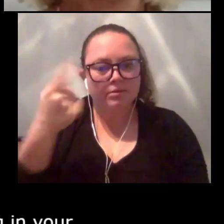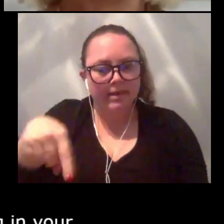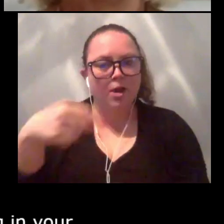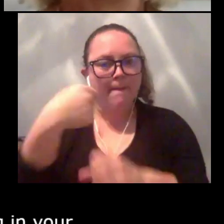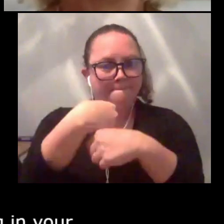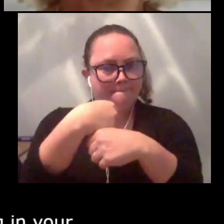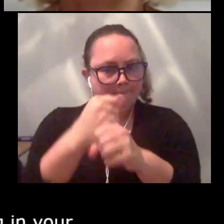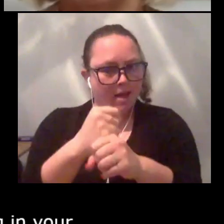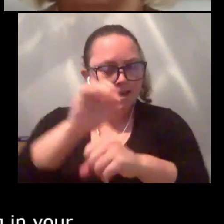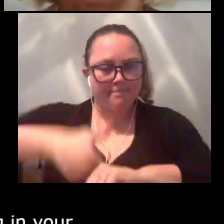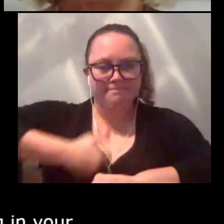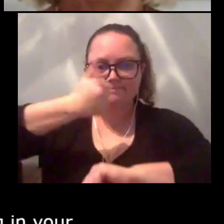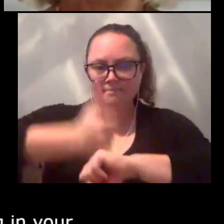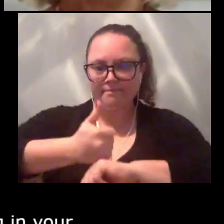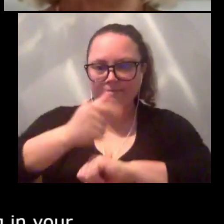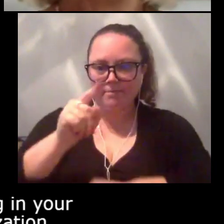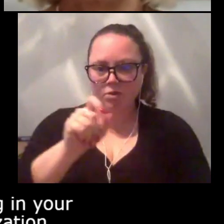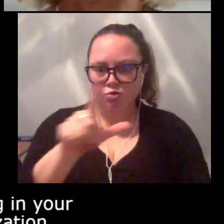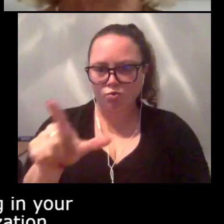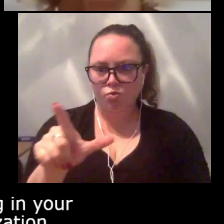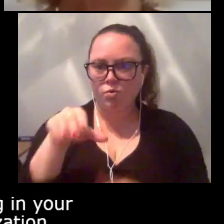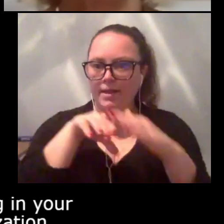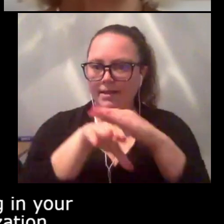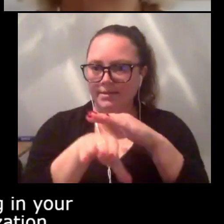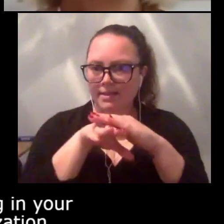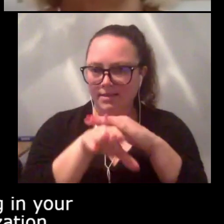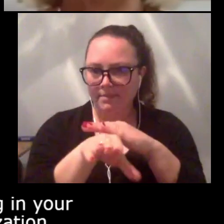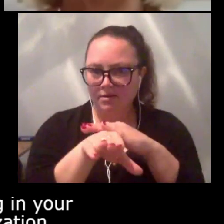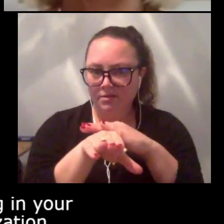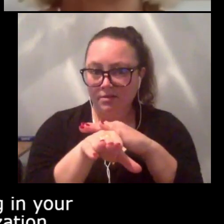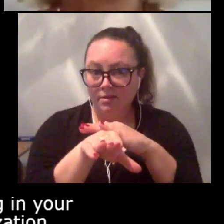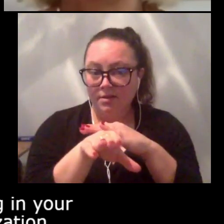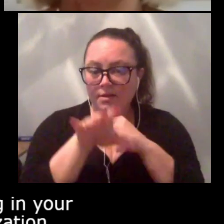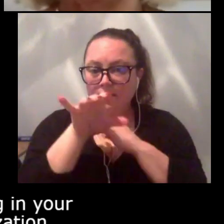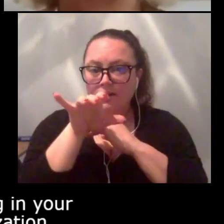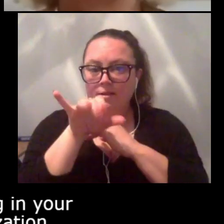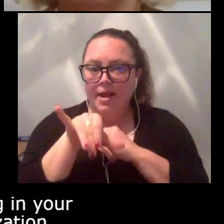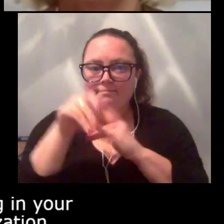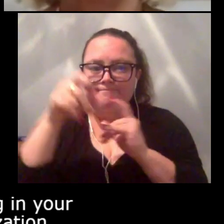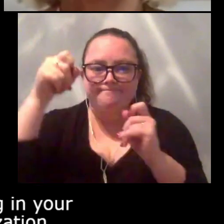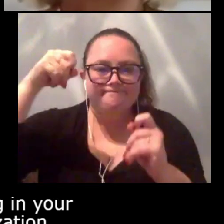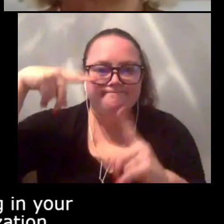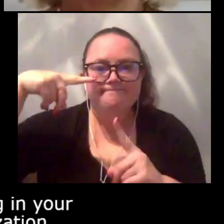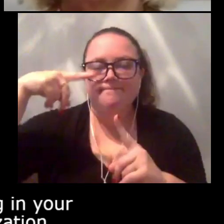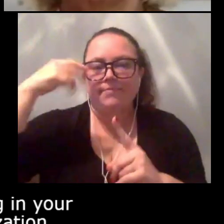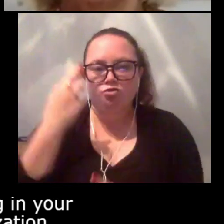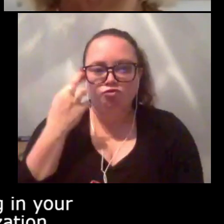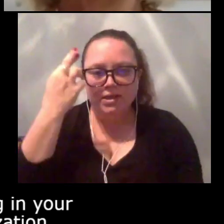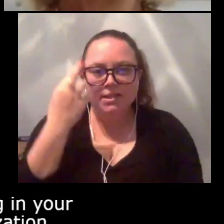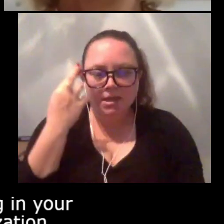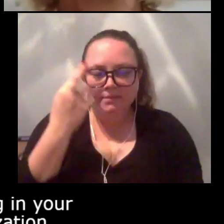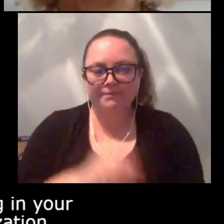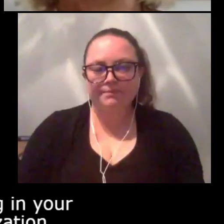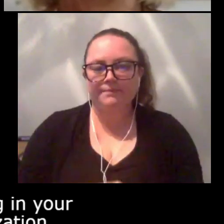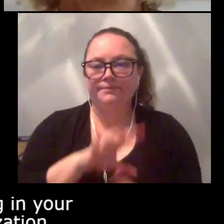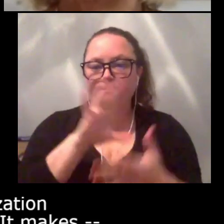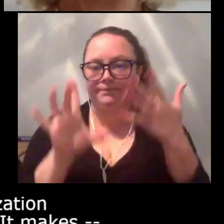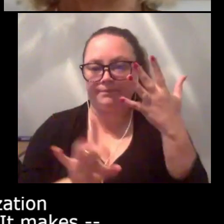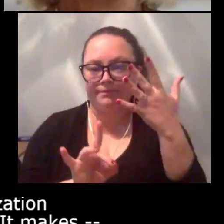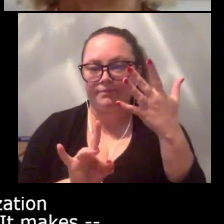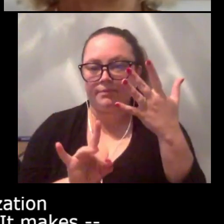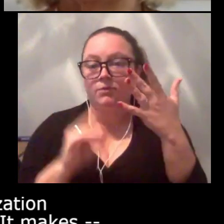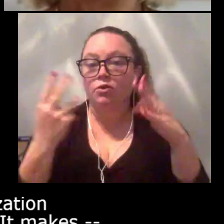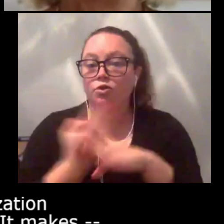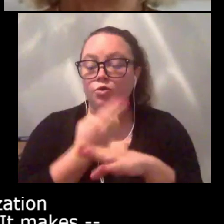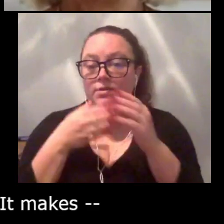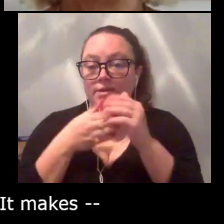tool accessible. It stimulates the reasoning behind it. 8 is to use